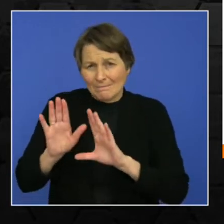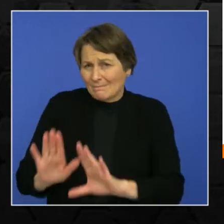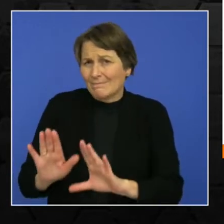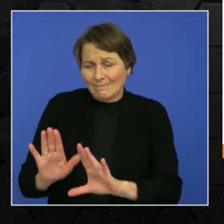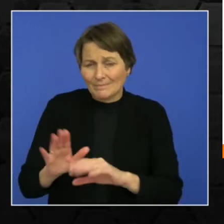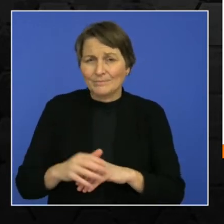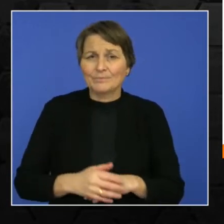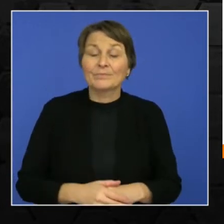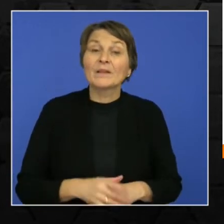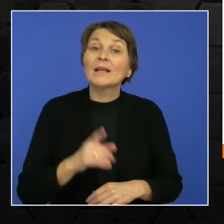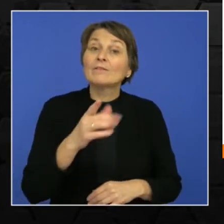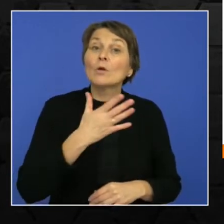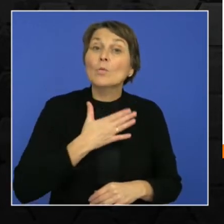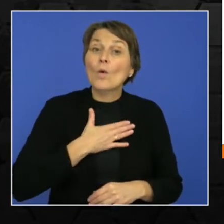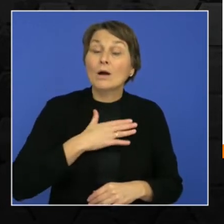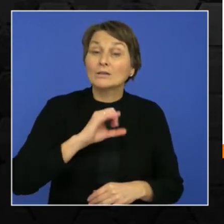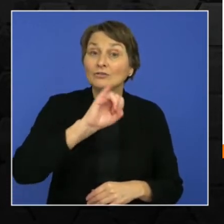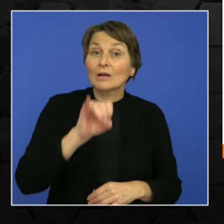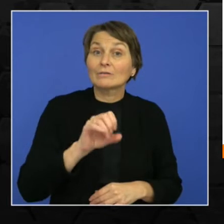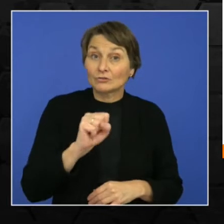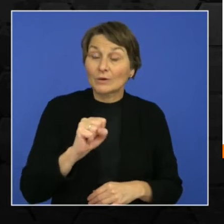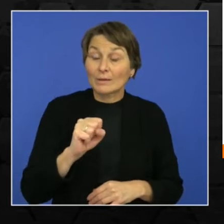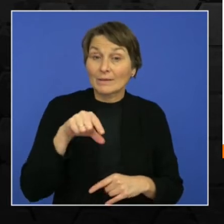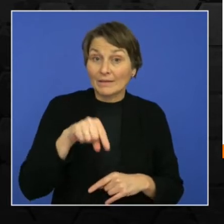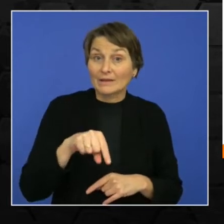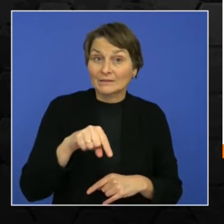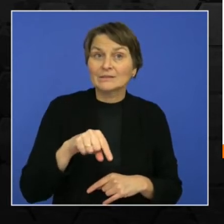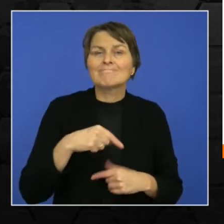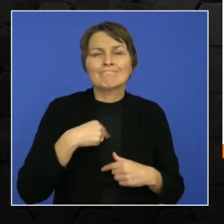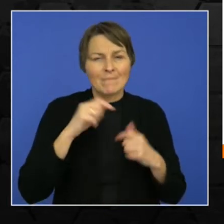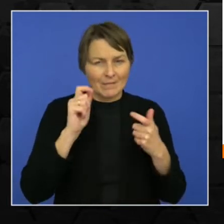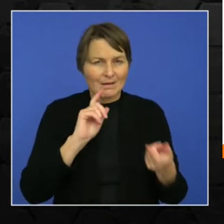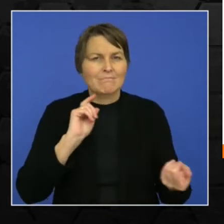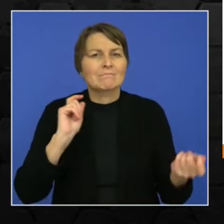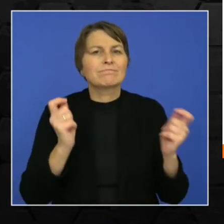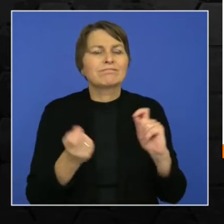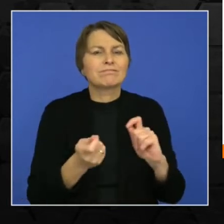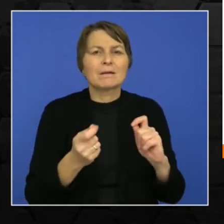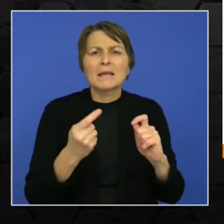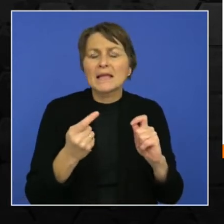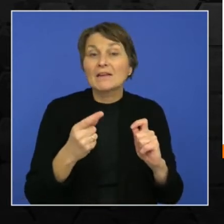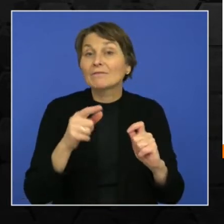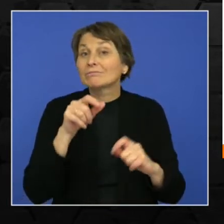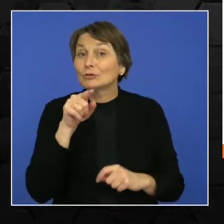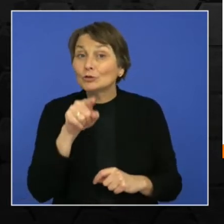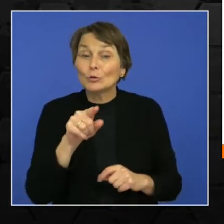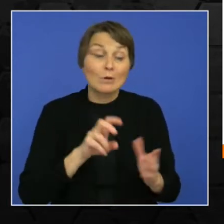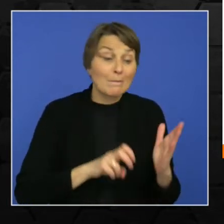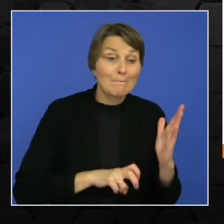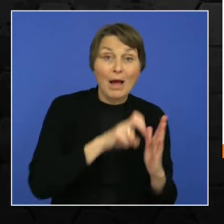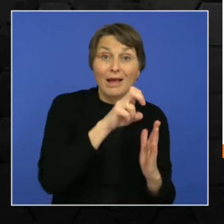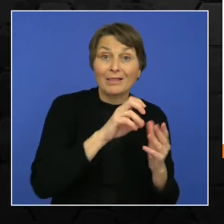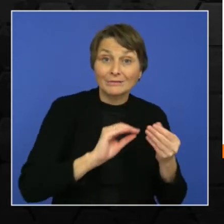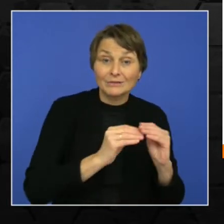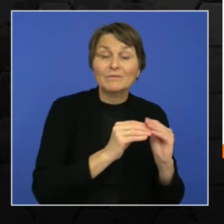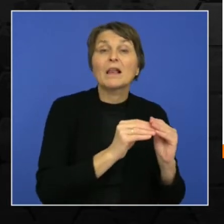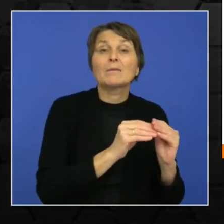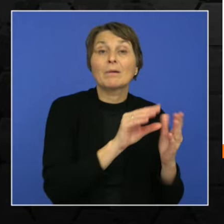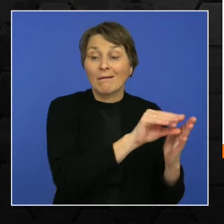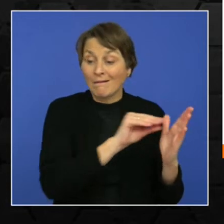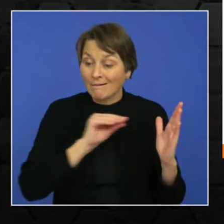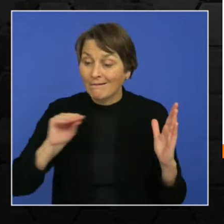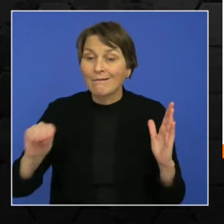JavaScript, it's cool. Also, I'm again talking about like you can convert the whole stuff. If you're a Python developer, you can directly convert the whole stuff into